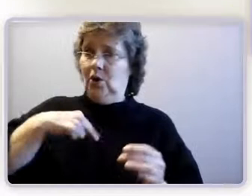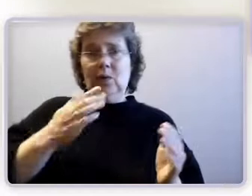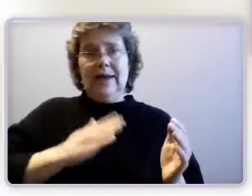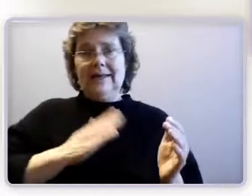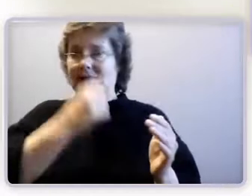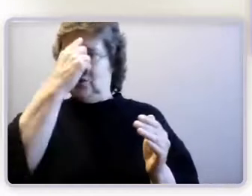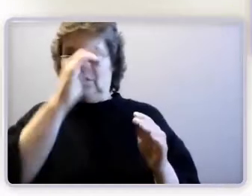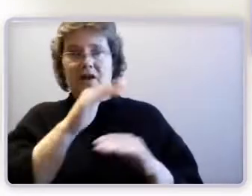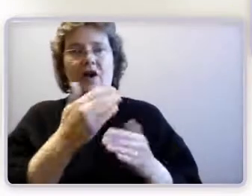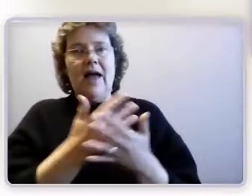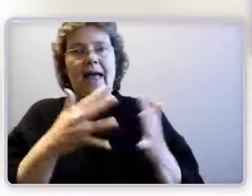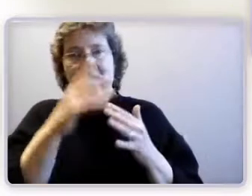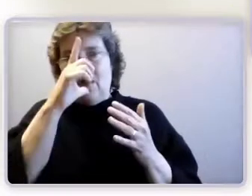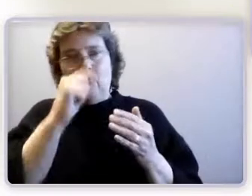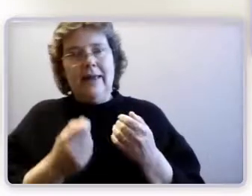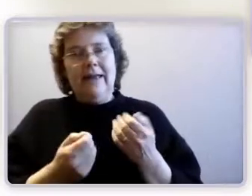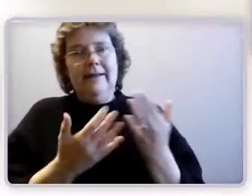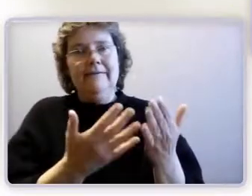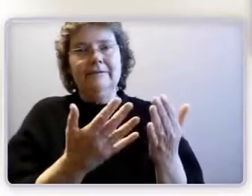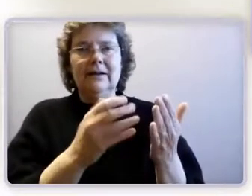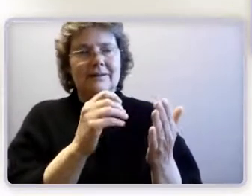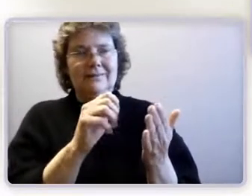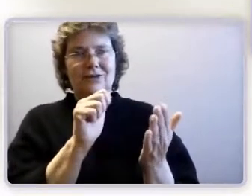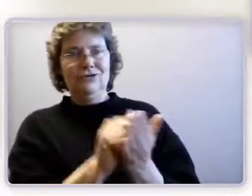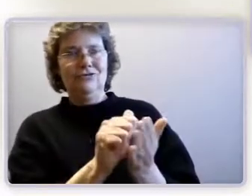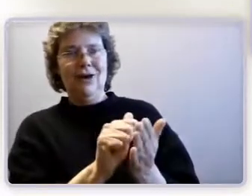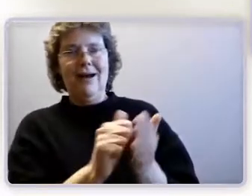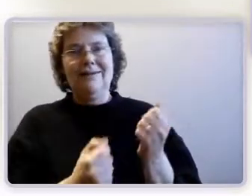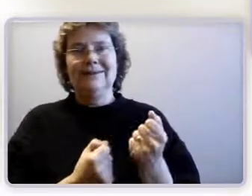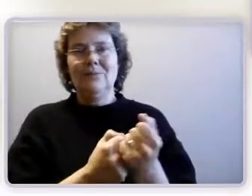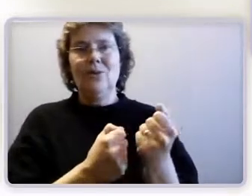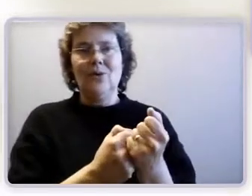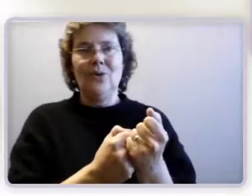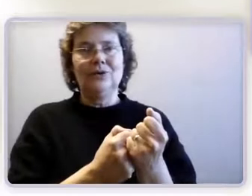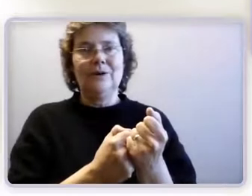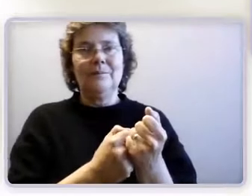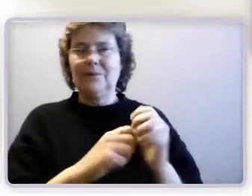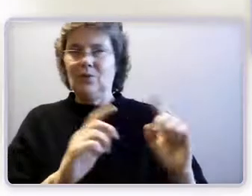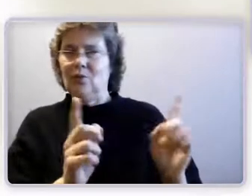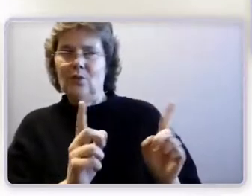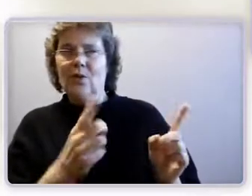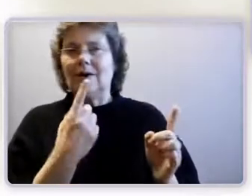with practicable and appropriate support and what kind of forms that support can take.